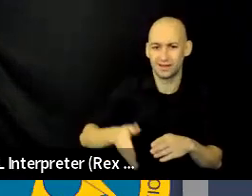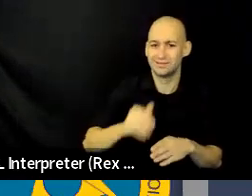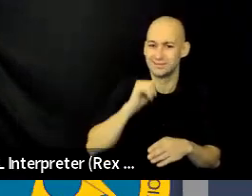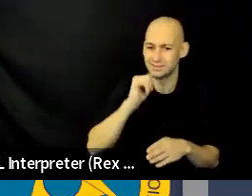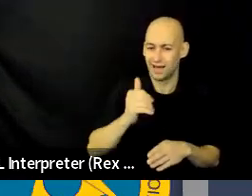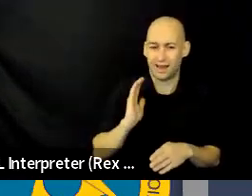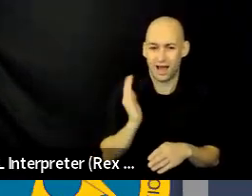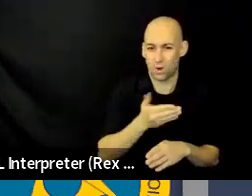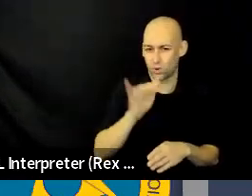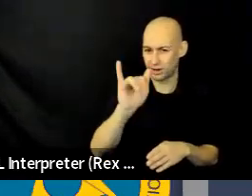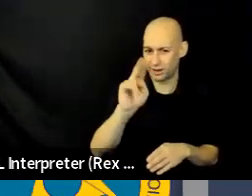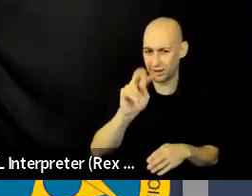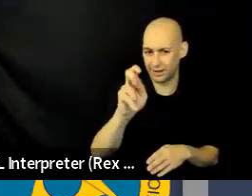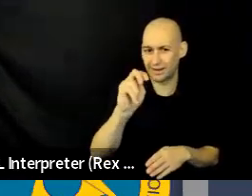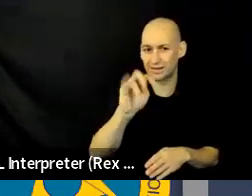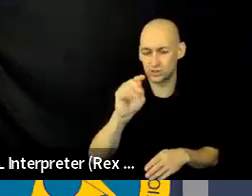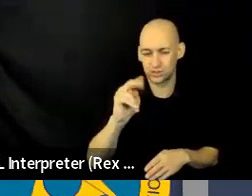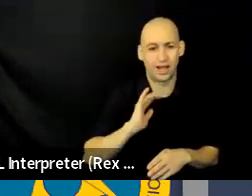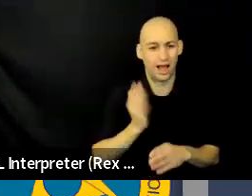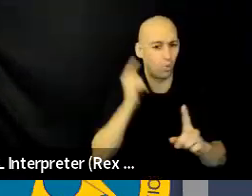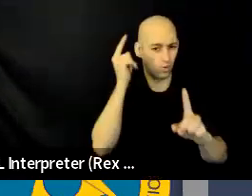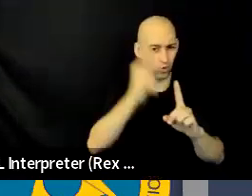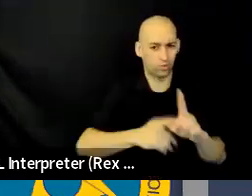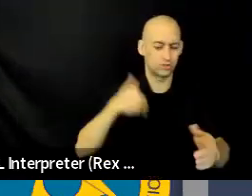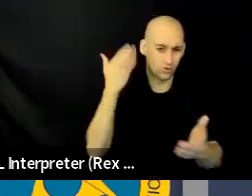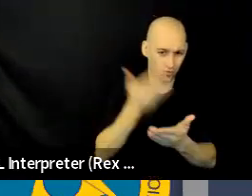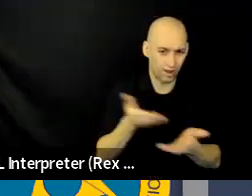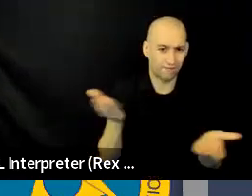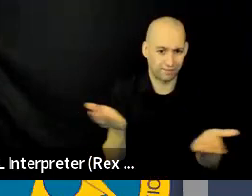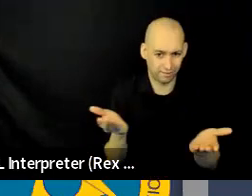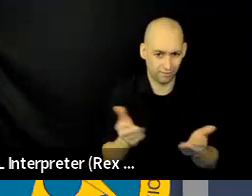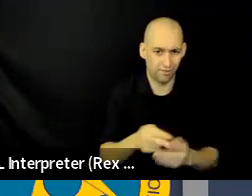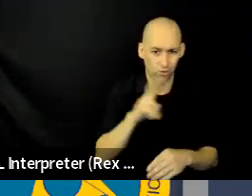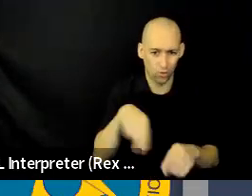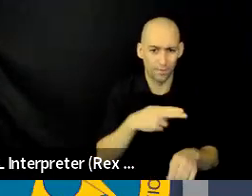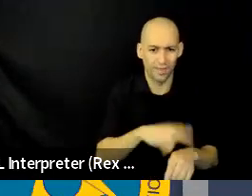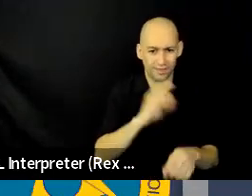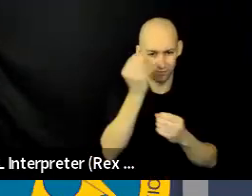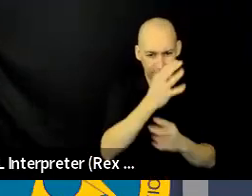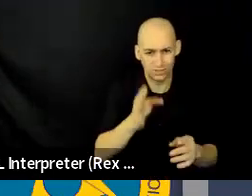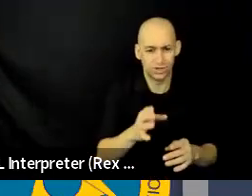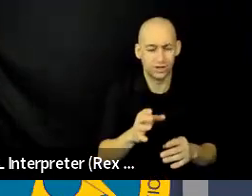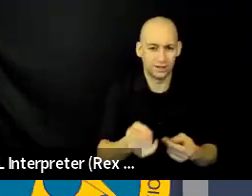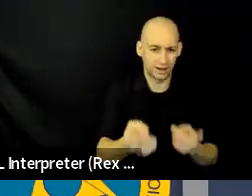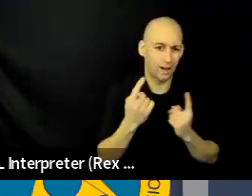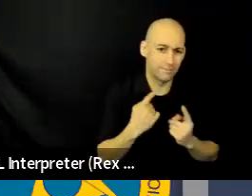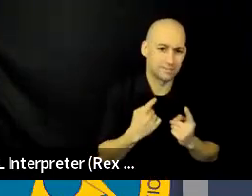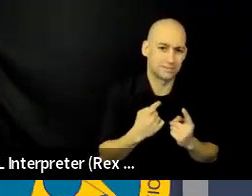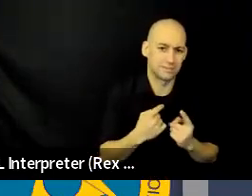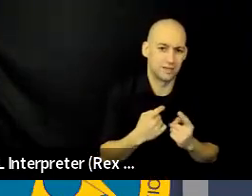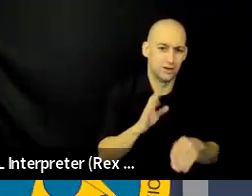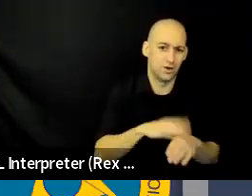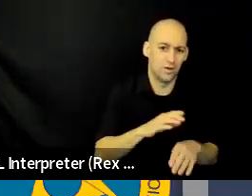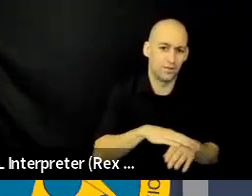intention. Our goal has been to get here, and usually the information comes together, at least for you folks on the commission, once